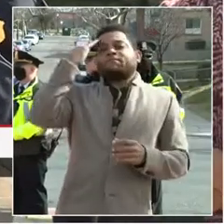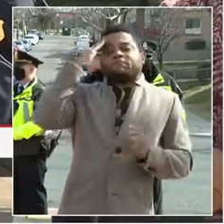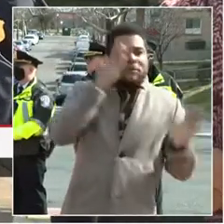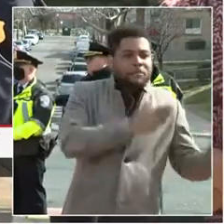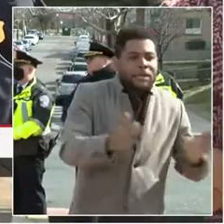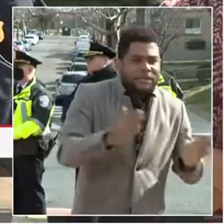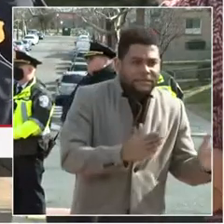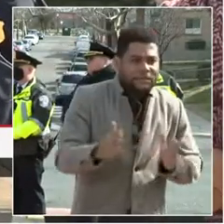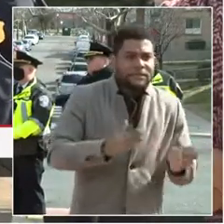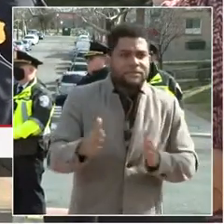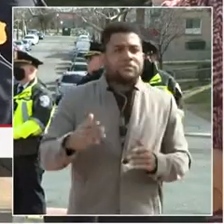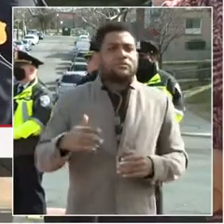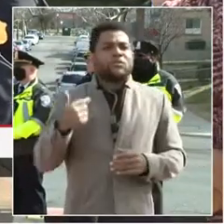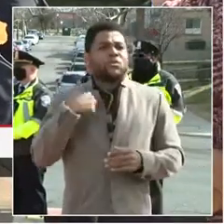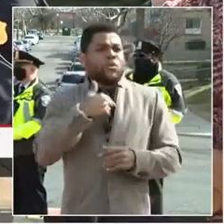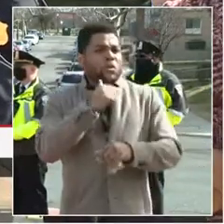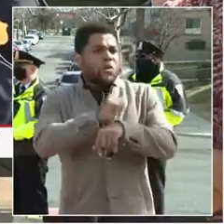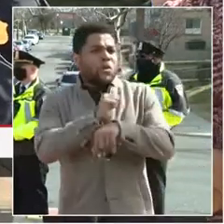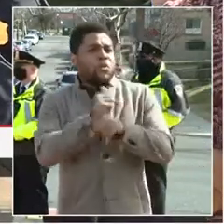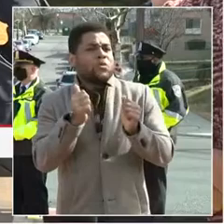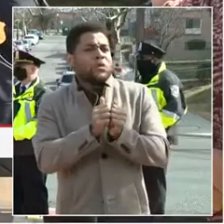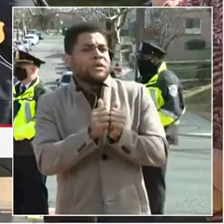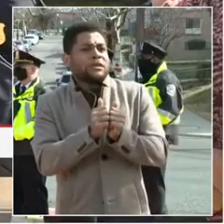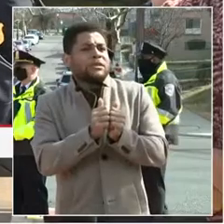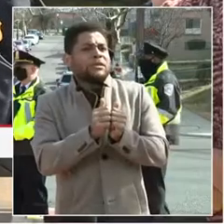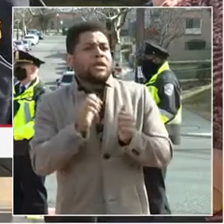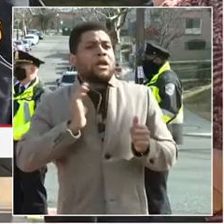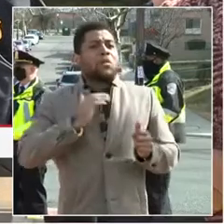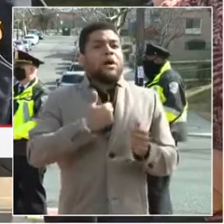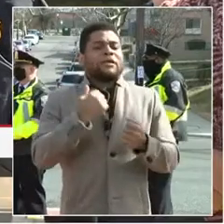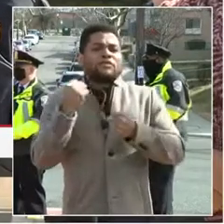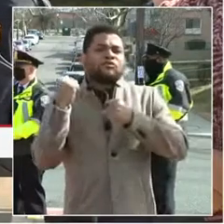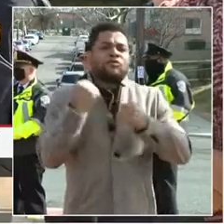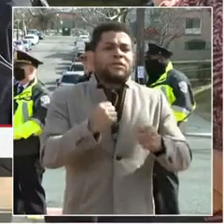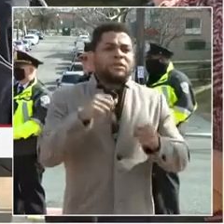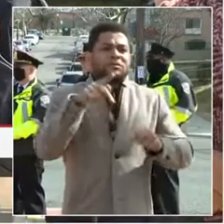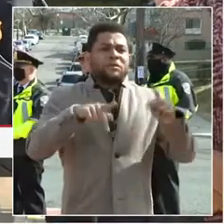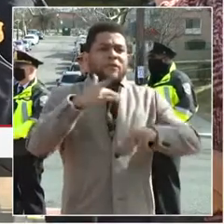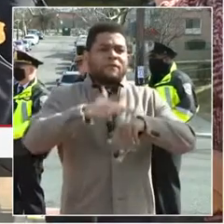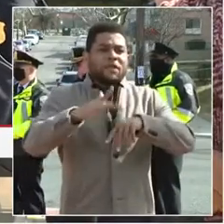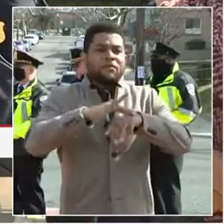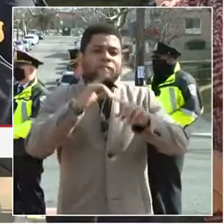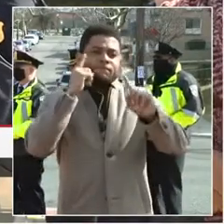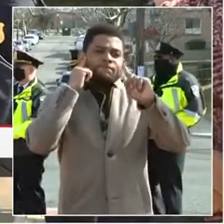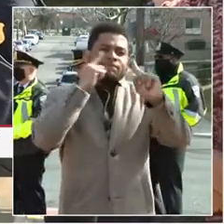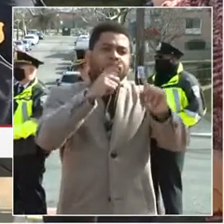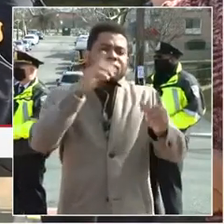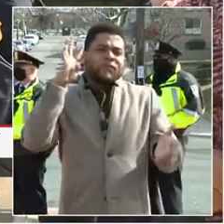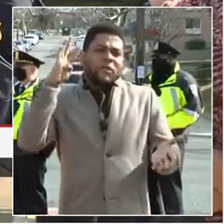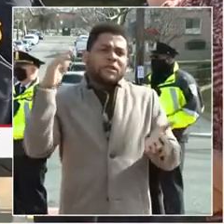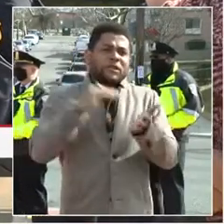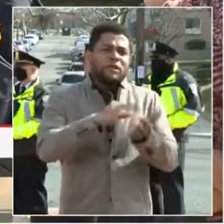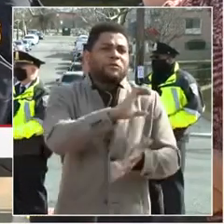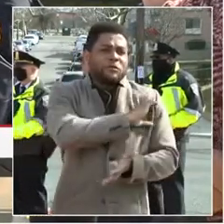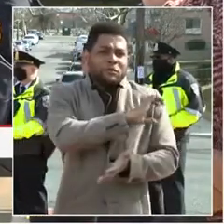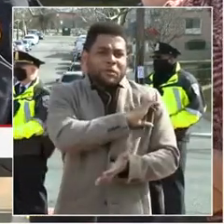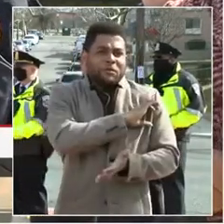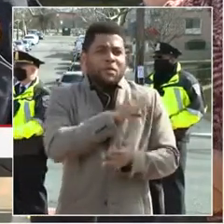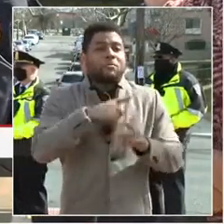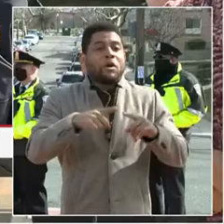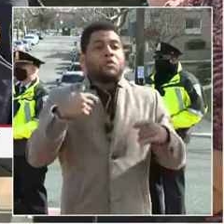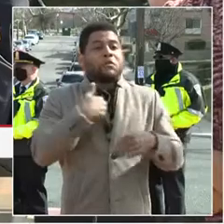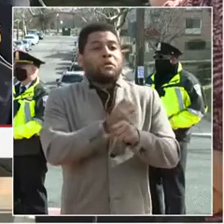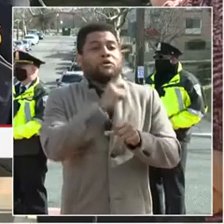working with the number force strength that we have on a pathway to get to 4,000. But I want to make sure that the resources that we have here right now